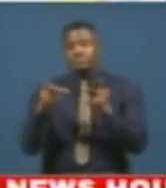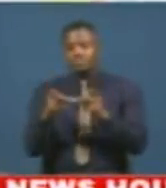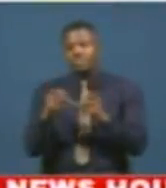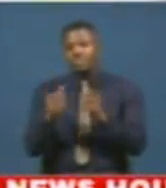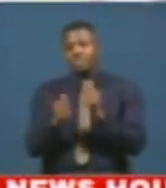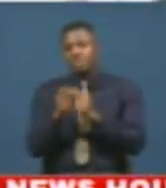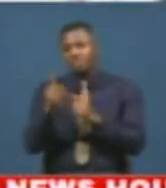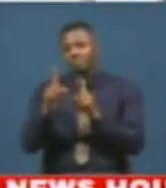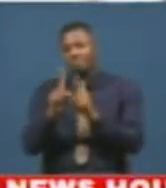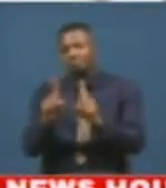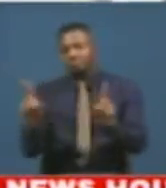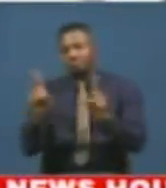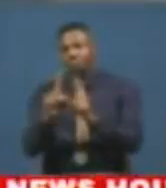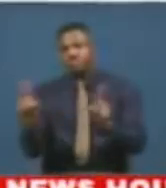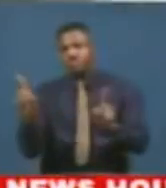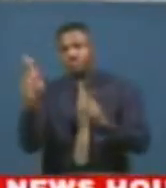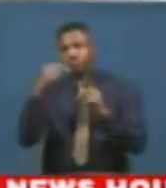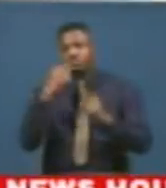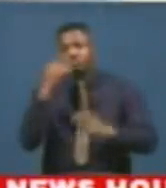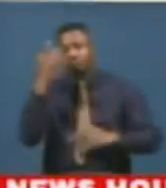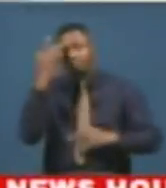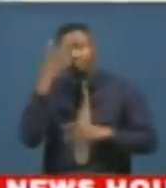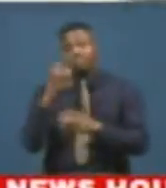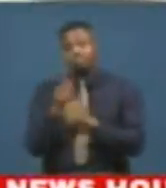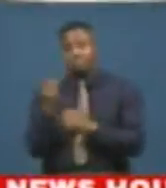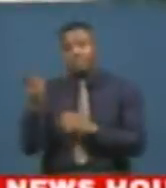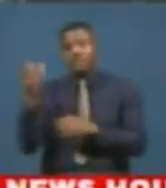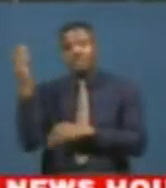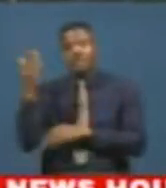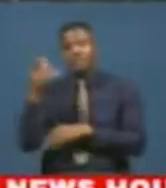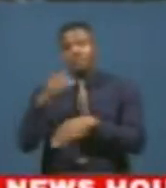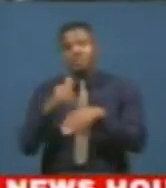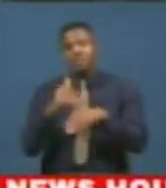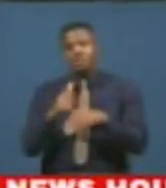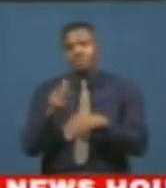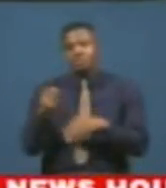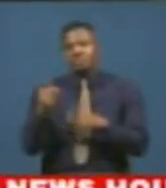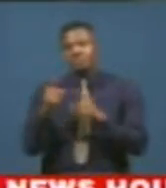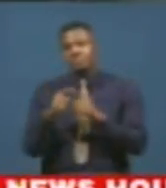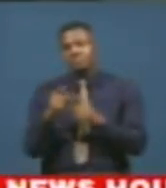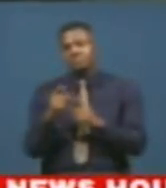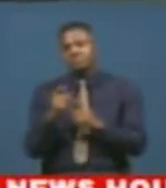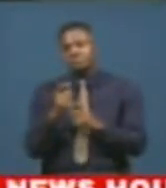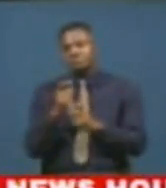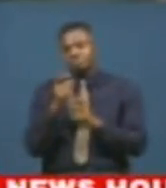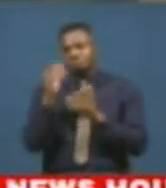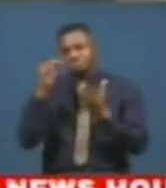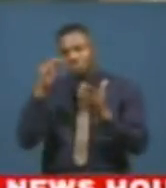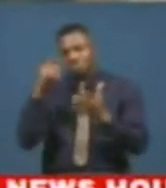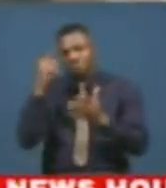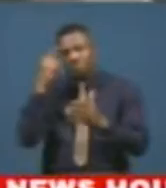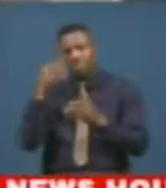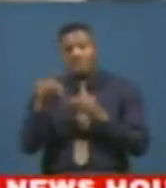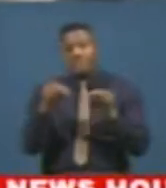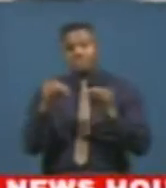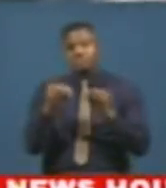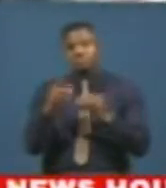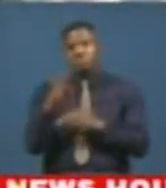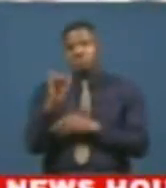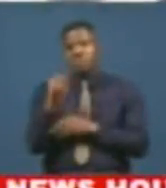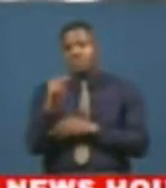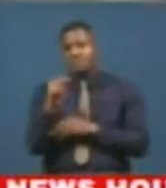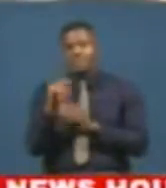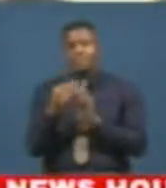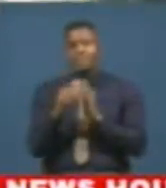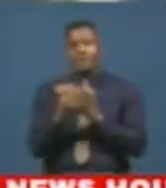isolate and treat infected persons. The statement called for the immediate commissioning of a dedicated study of the management regime being applied